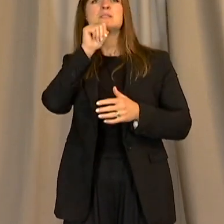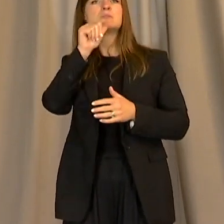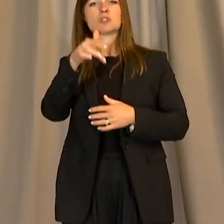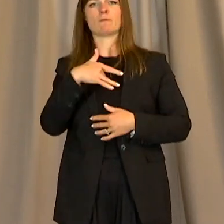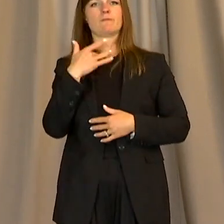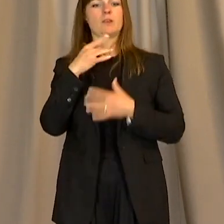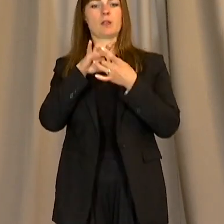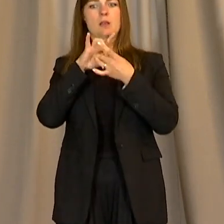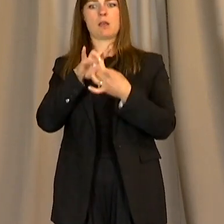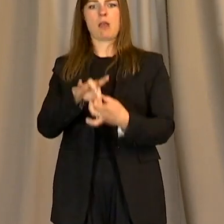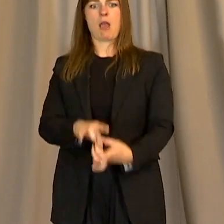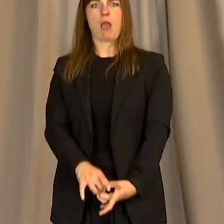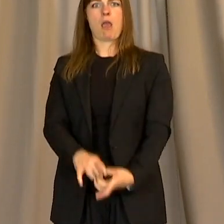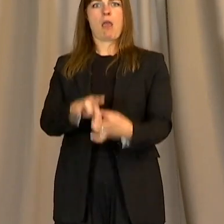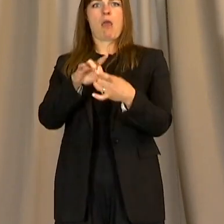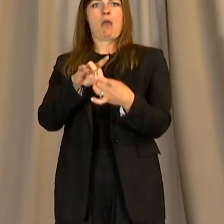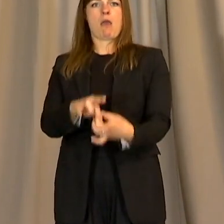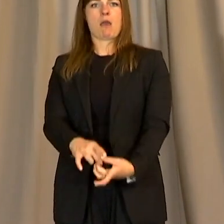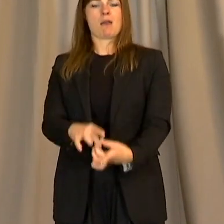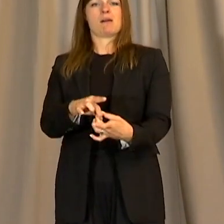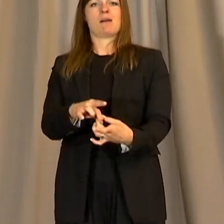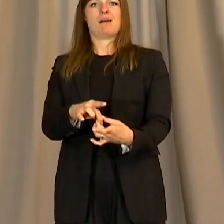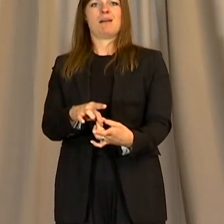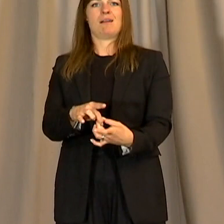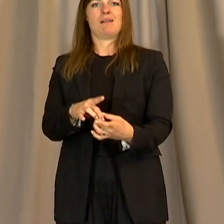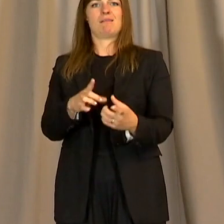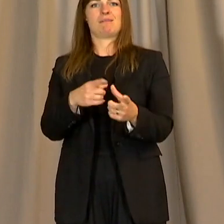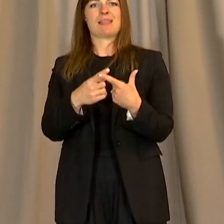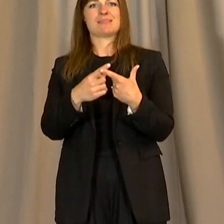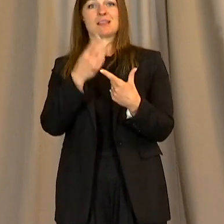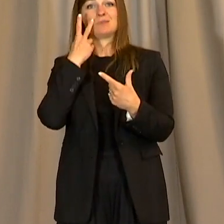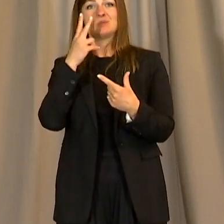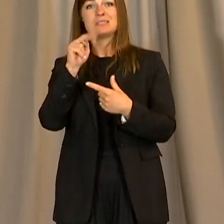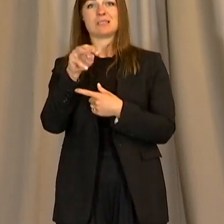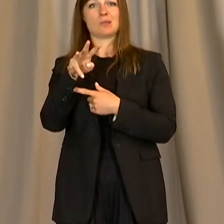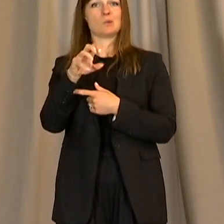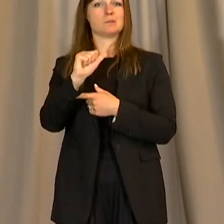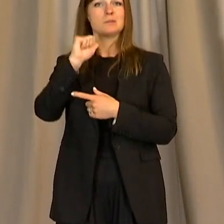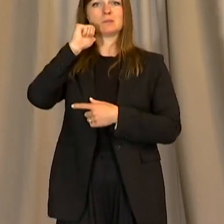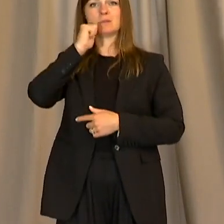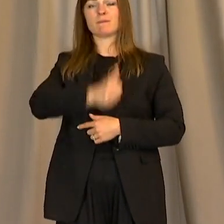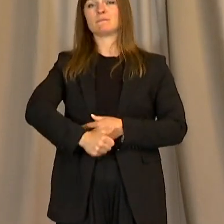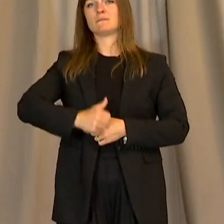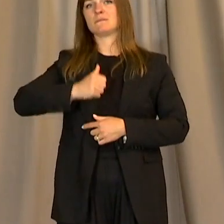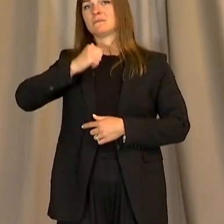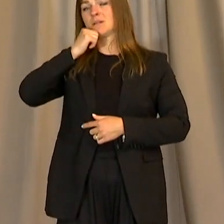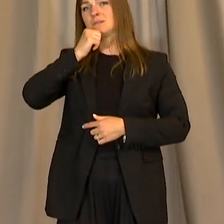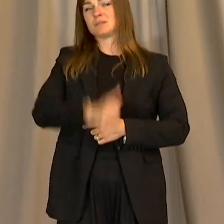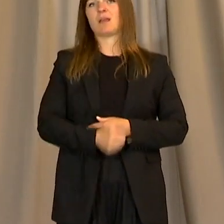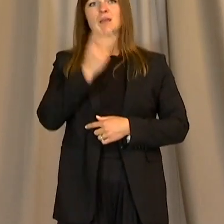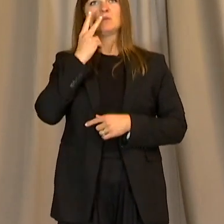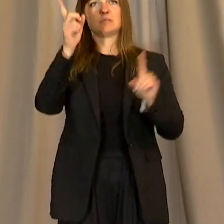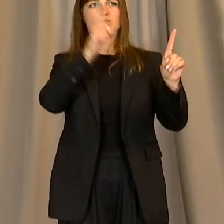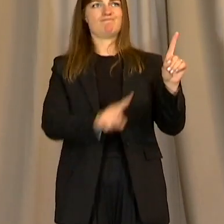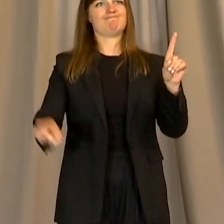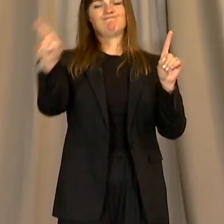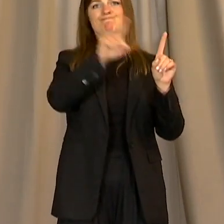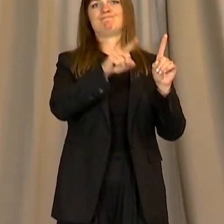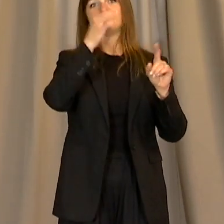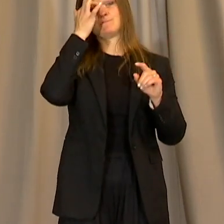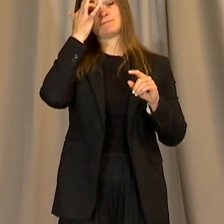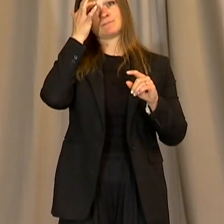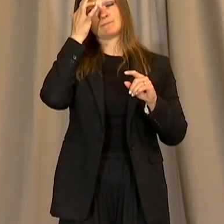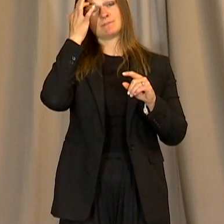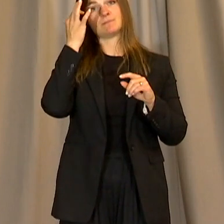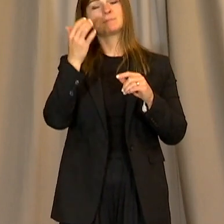belonging. And what happens is what we see on the news every single day. What happens is a room full